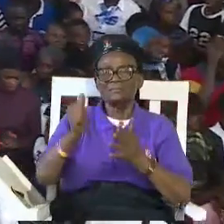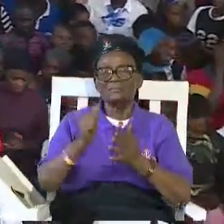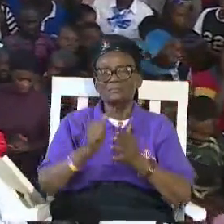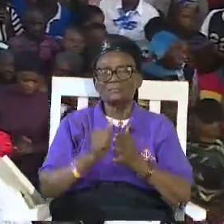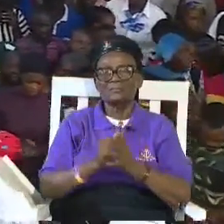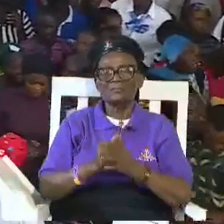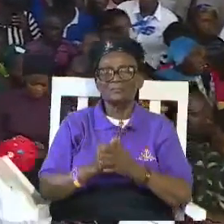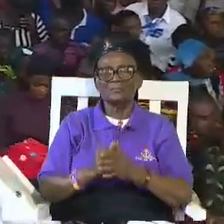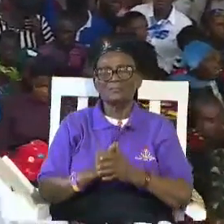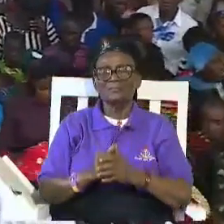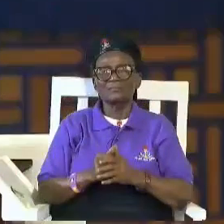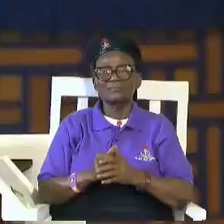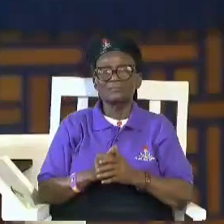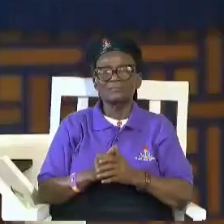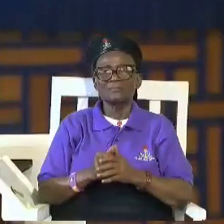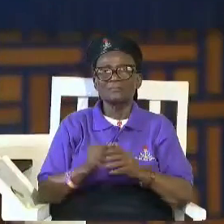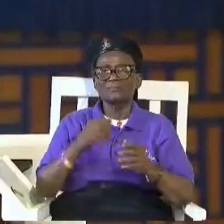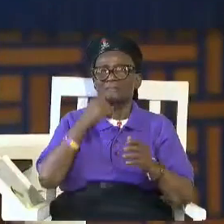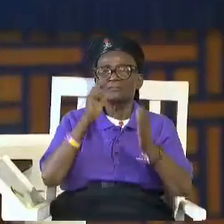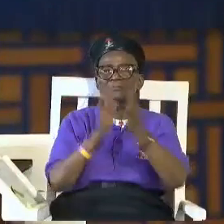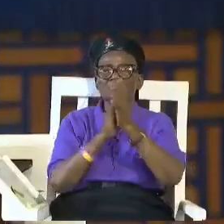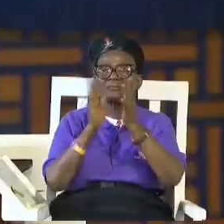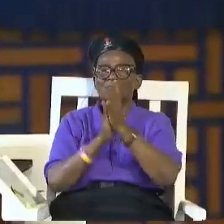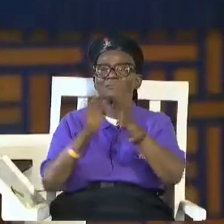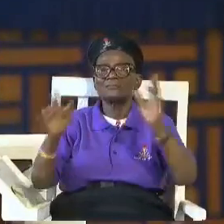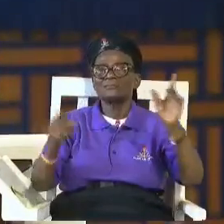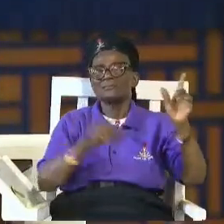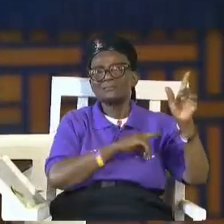Amen. Praise the Lord.